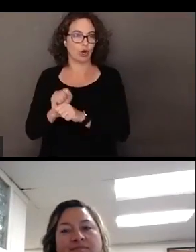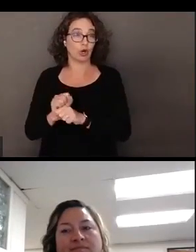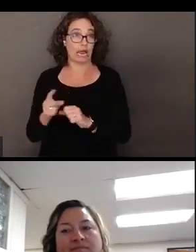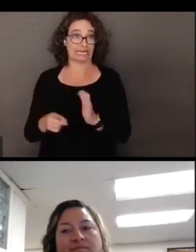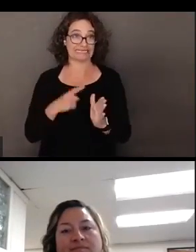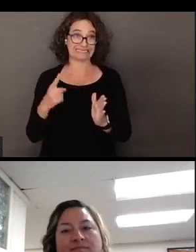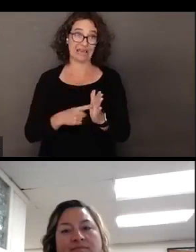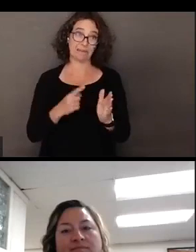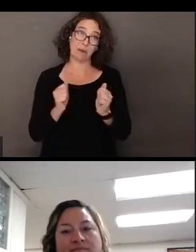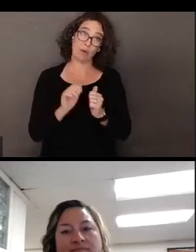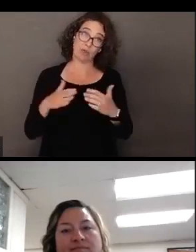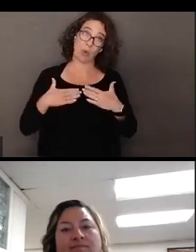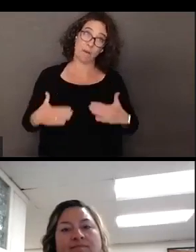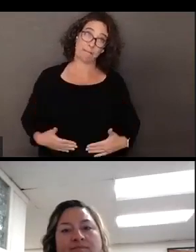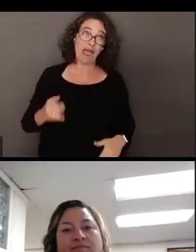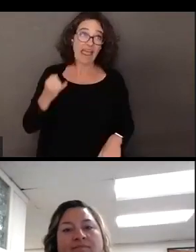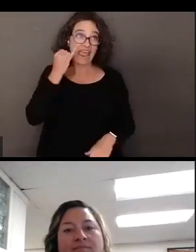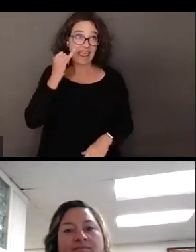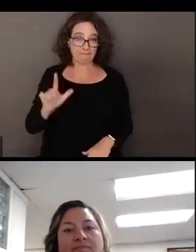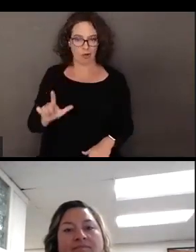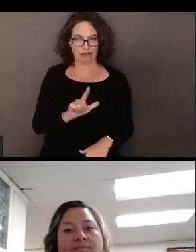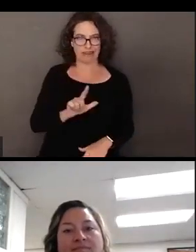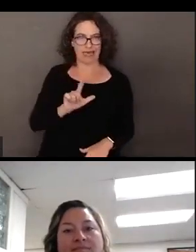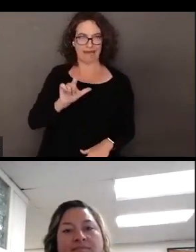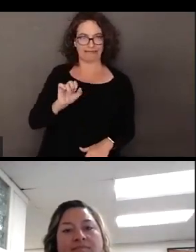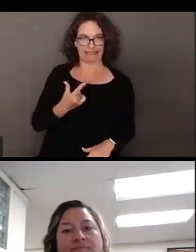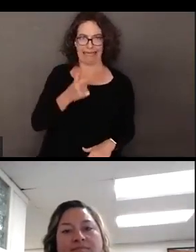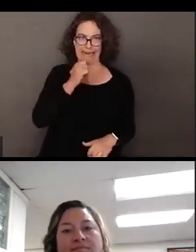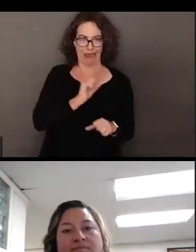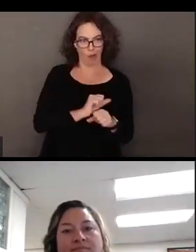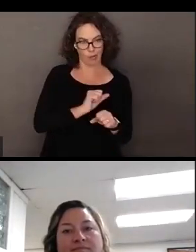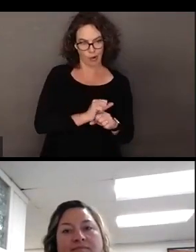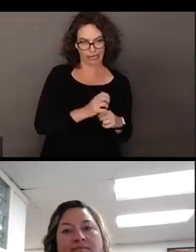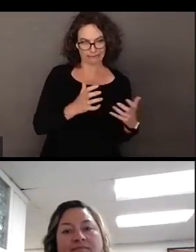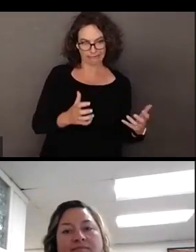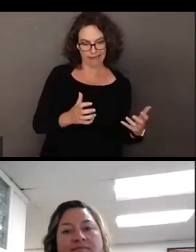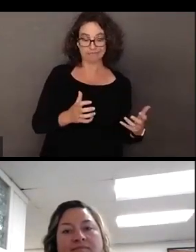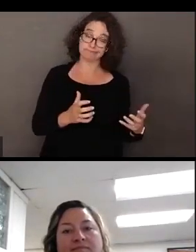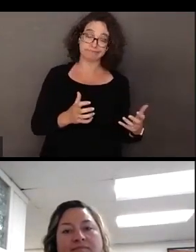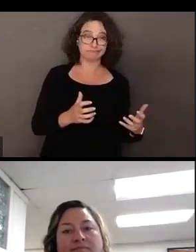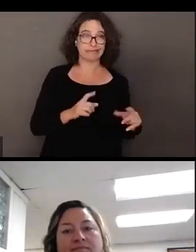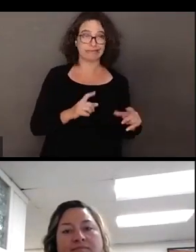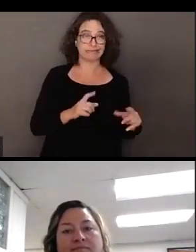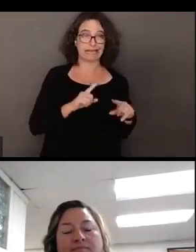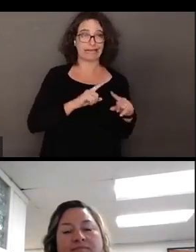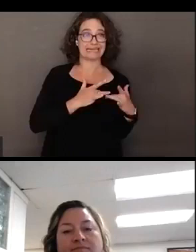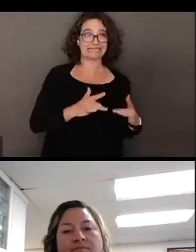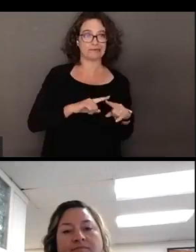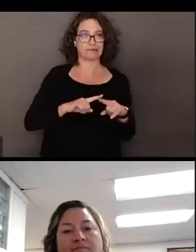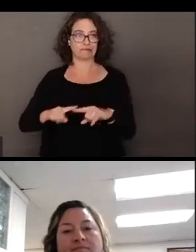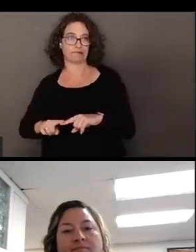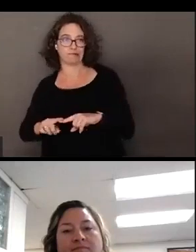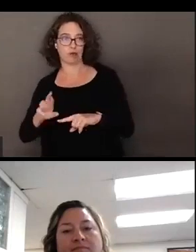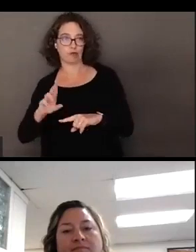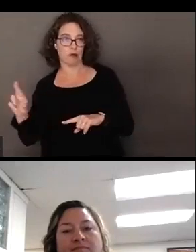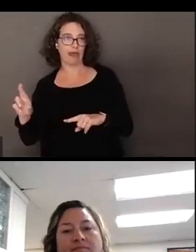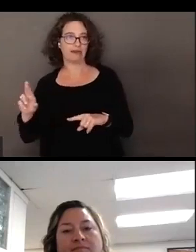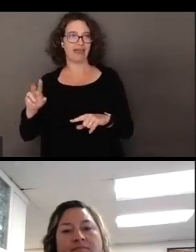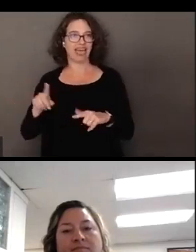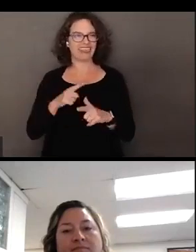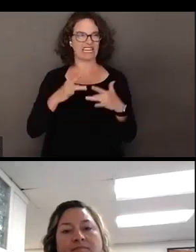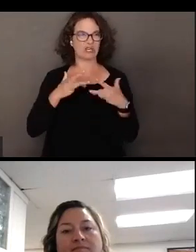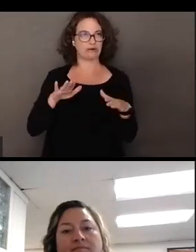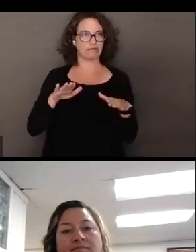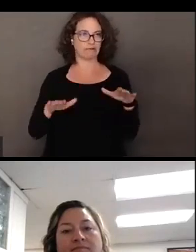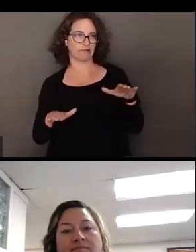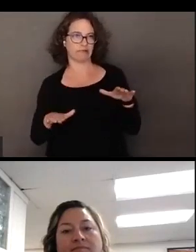body too. So if your left leg isn't working the way you need to, you end up putting more weight on your right and things tend to get out of whack. And sometimes it's as